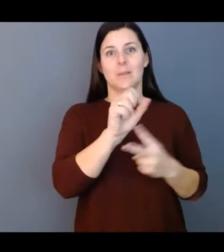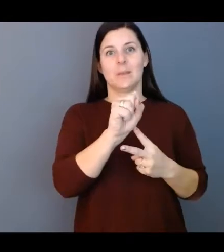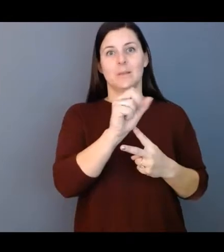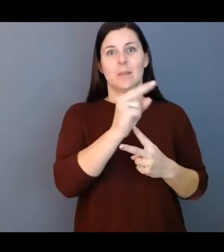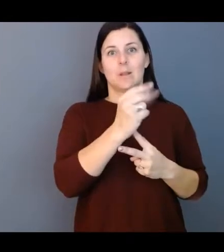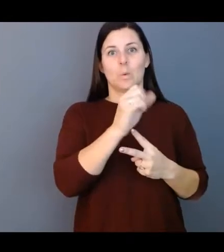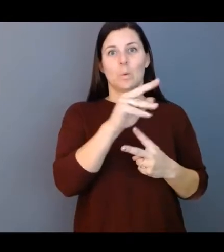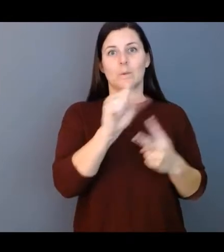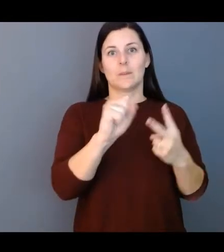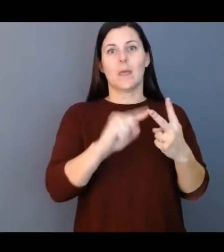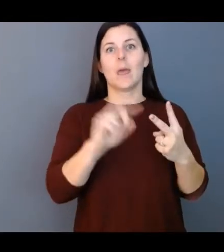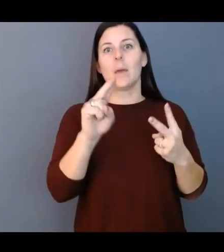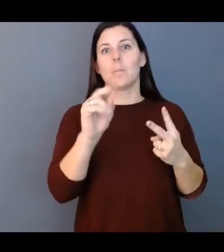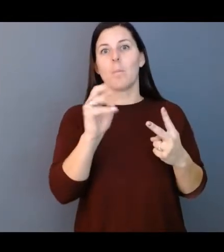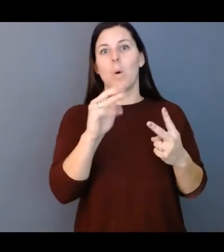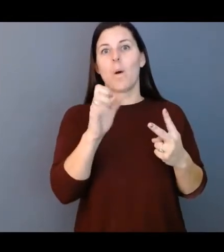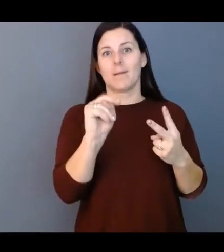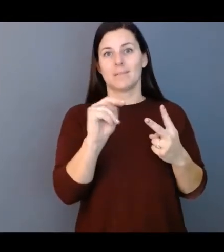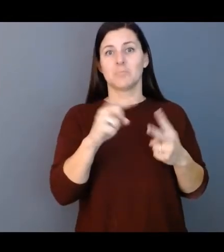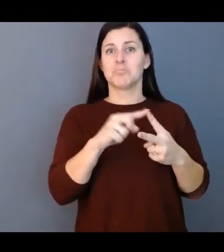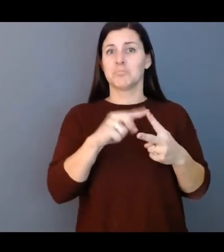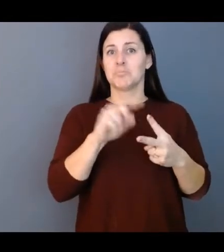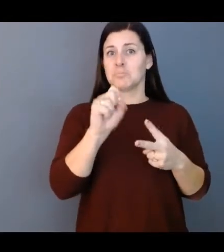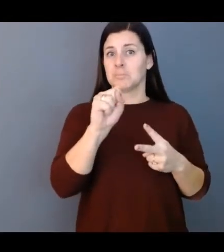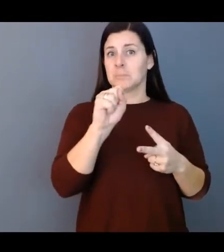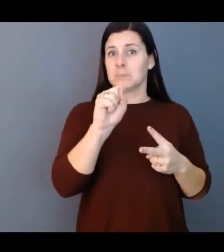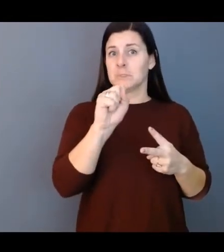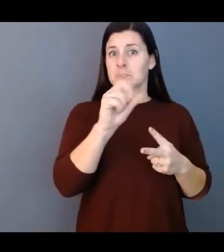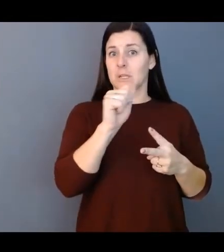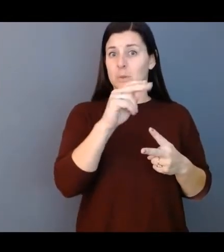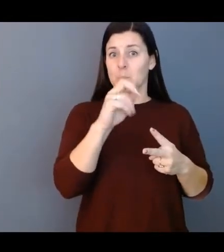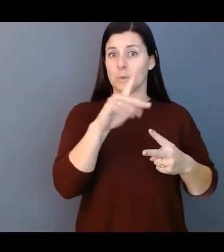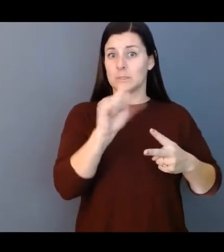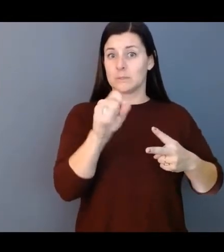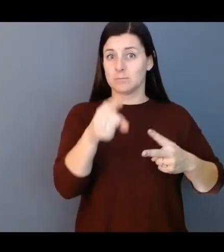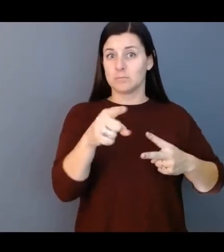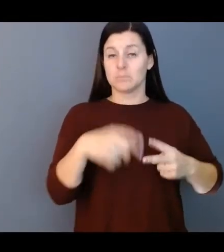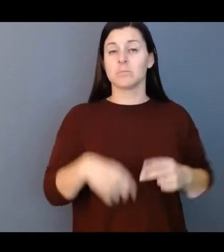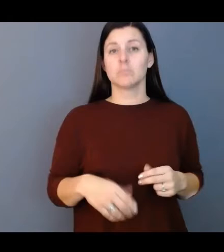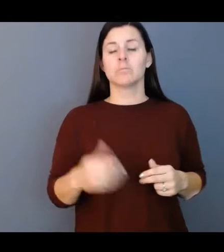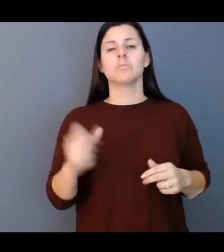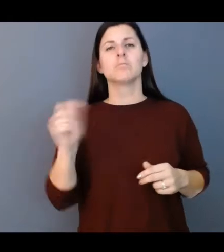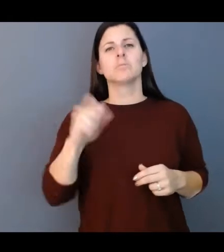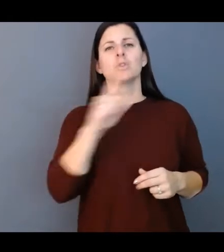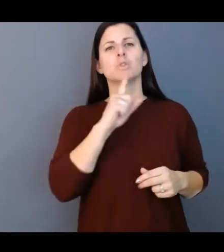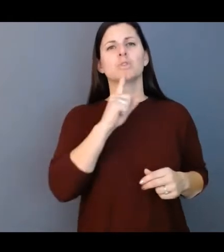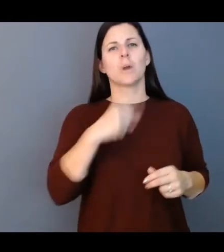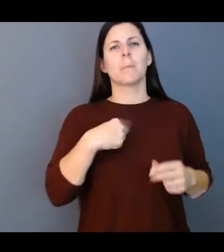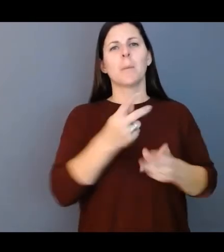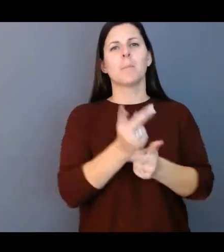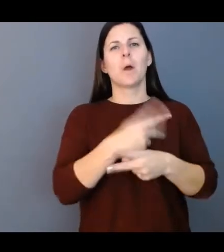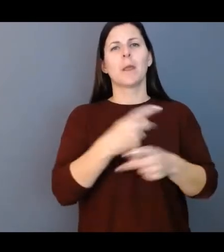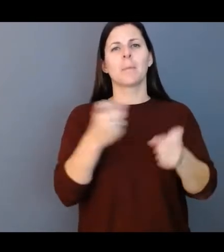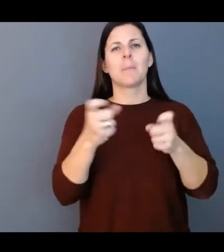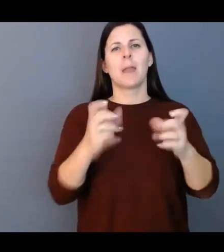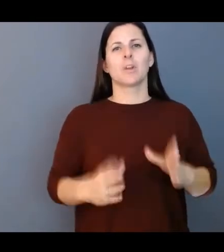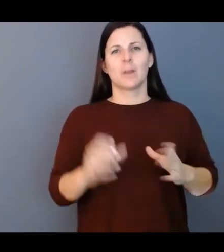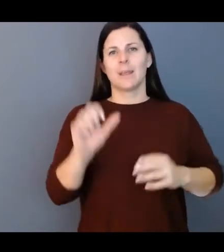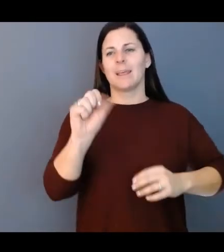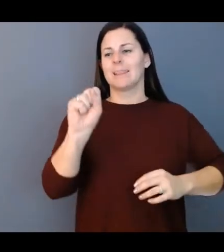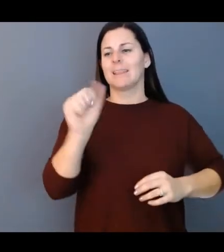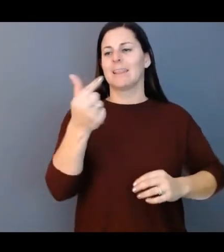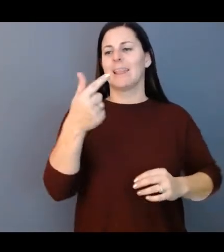here, Santosh and Mohan. Santosh, why don't we start with you? Sure. I'm Santosh Pavani. I'm a product manager